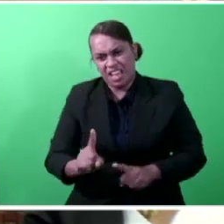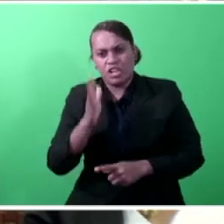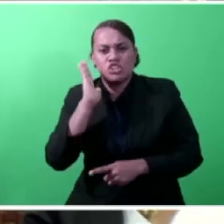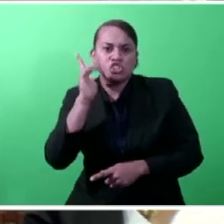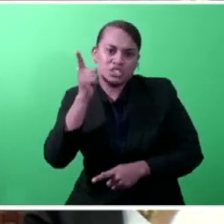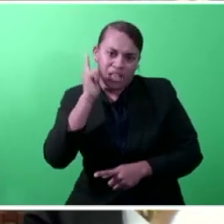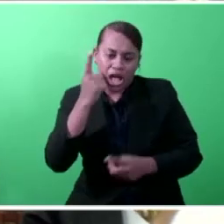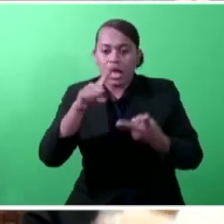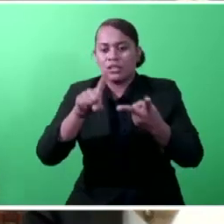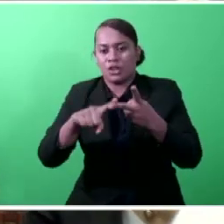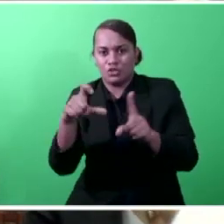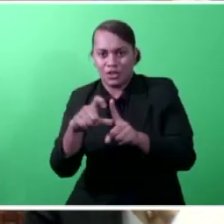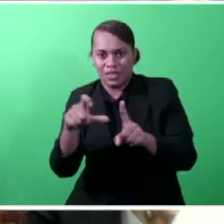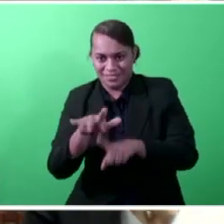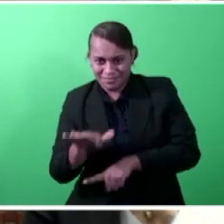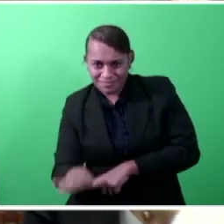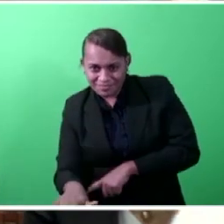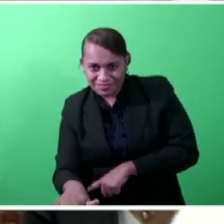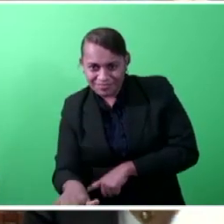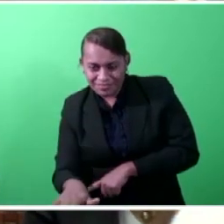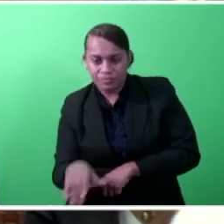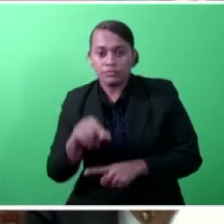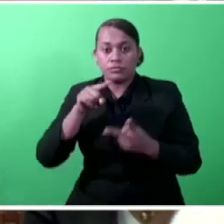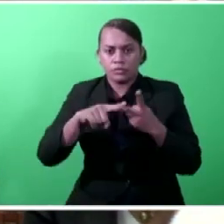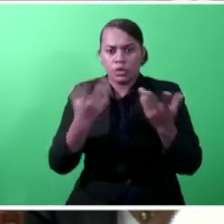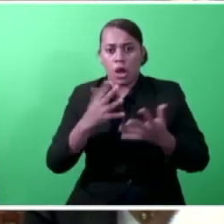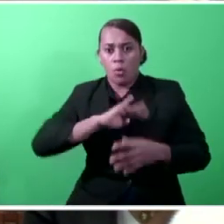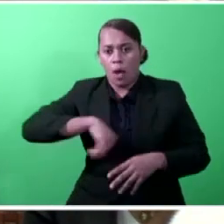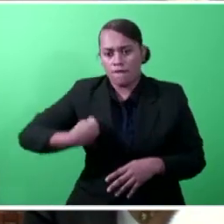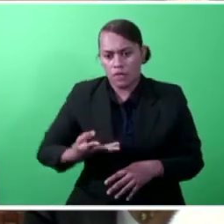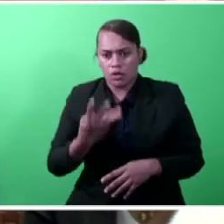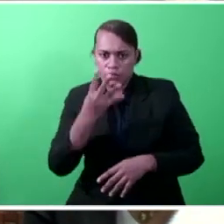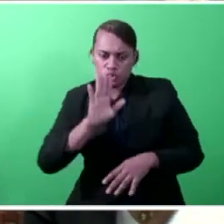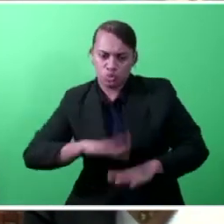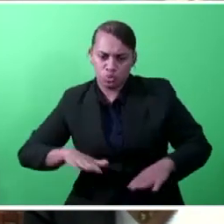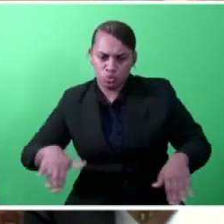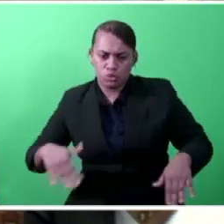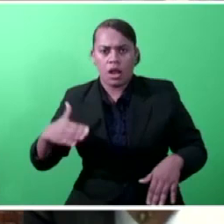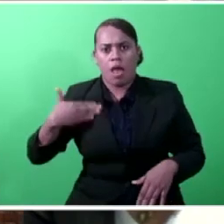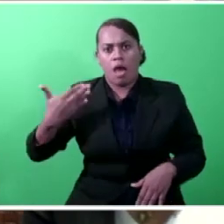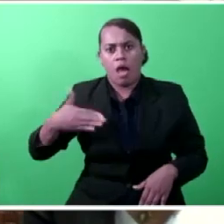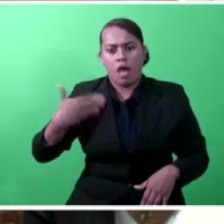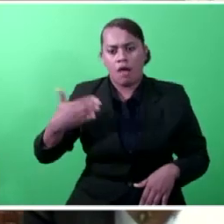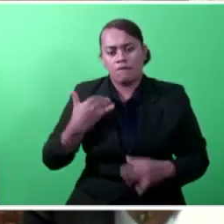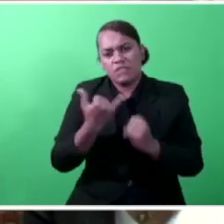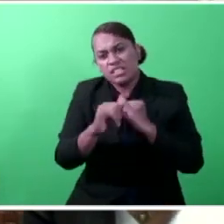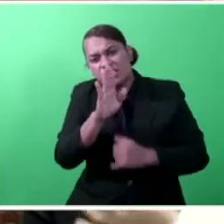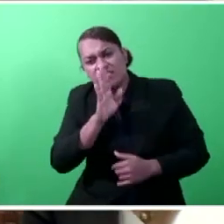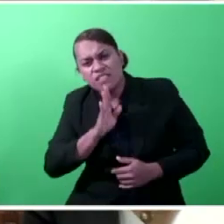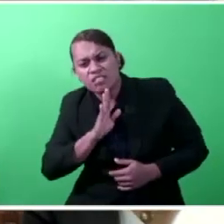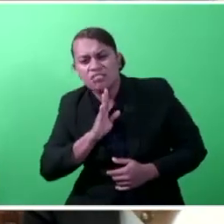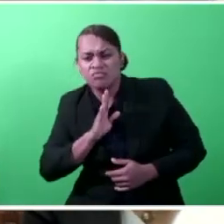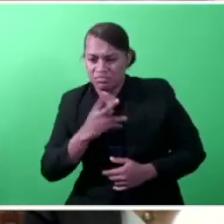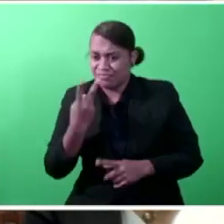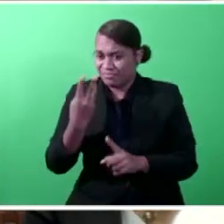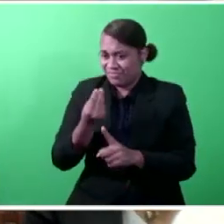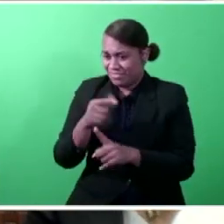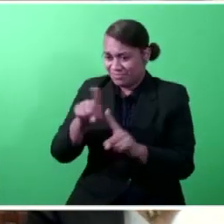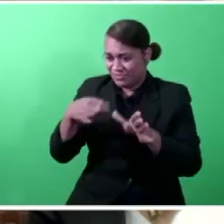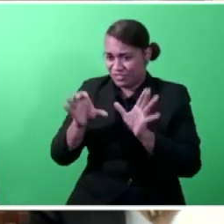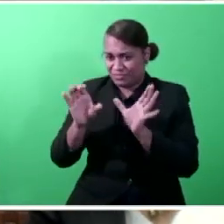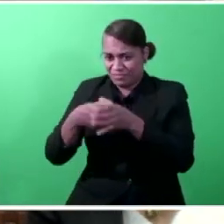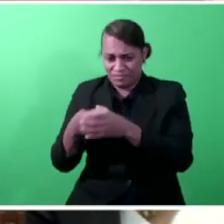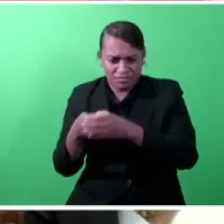family is survived by the victim's wife and 4 children. The deployment of humanitarian assistance for those severely affected